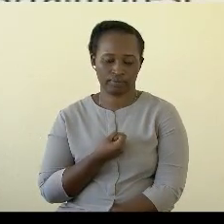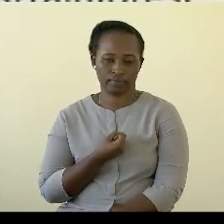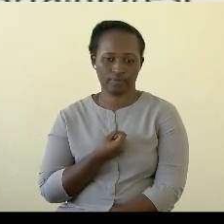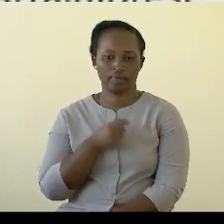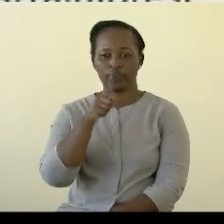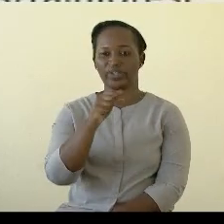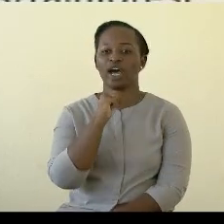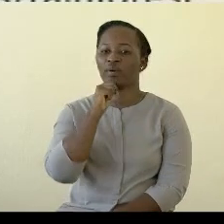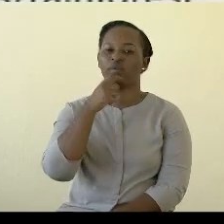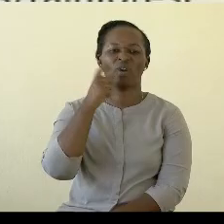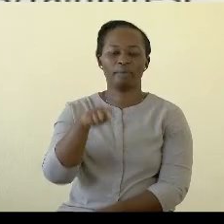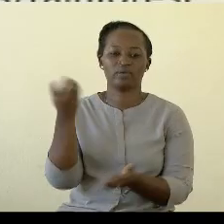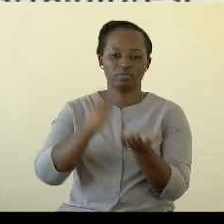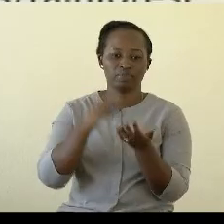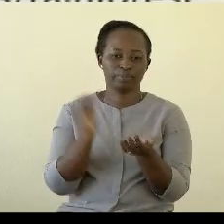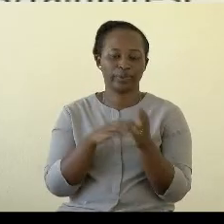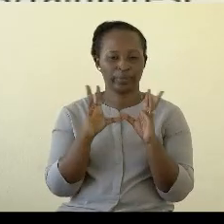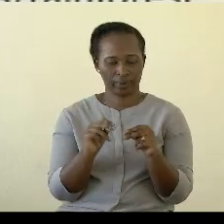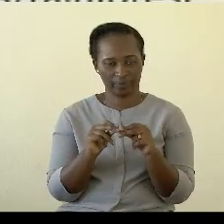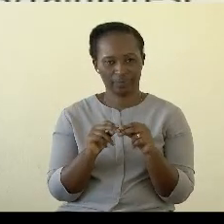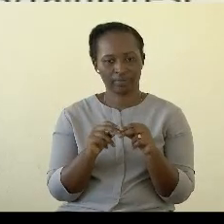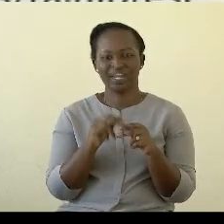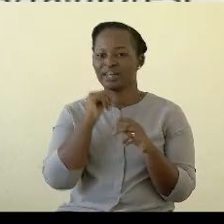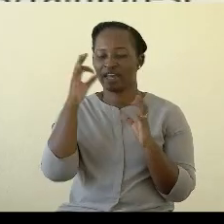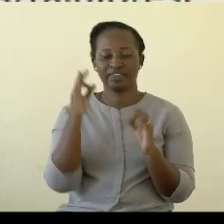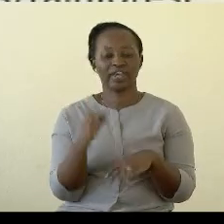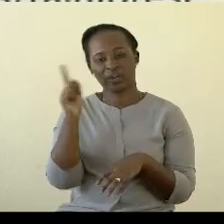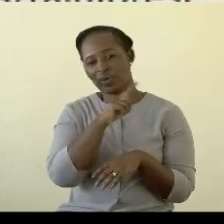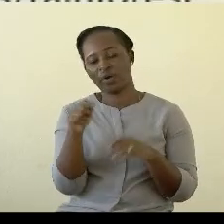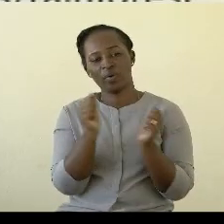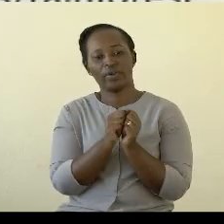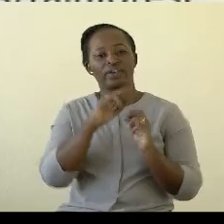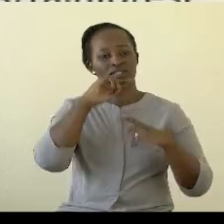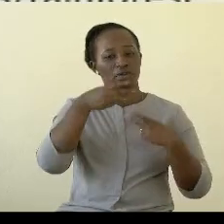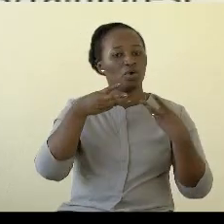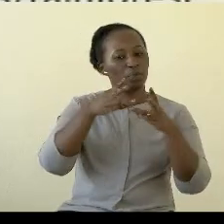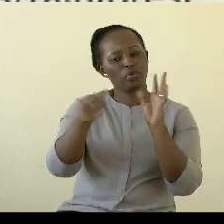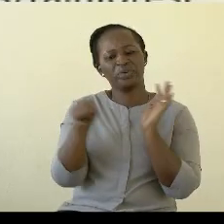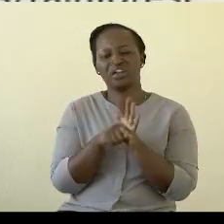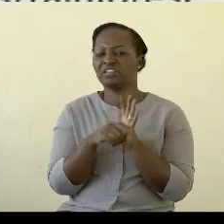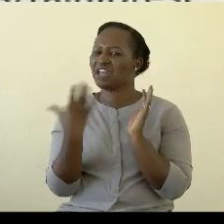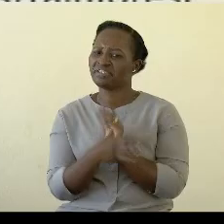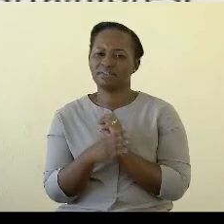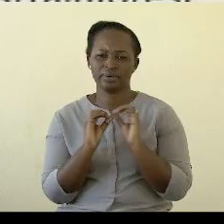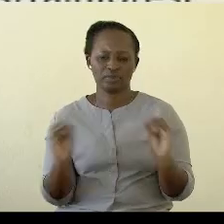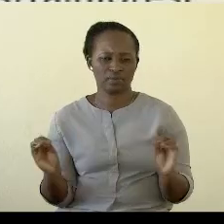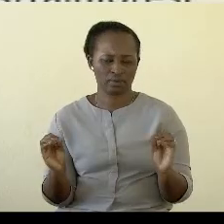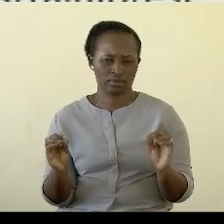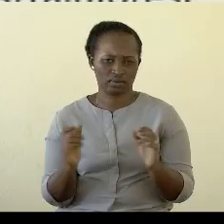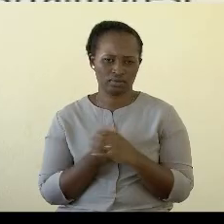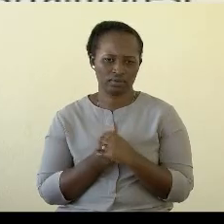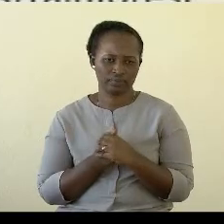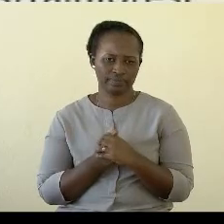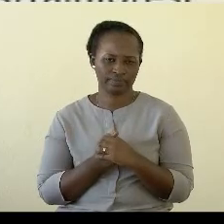So you do not duplicate. And there's nothing wrong with answering the question negatively in the reverse